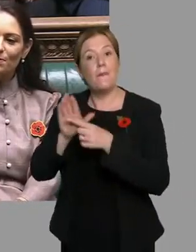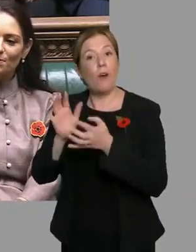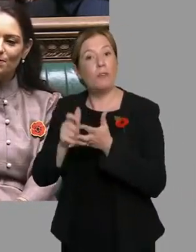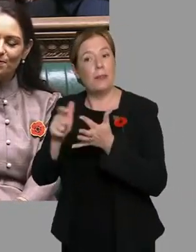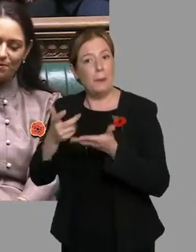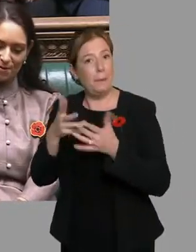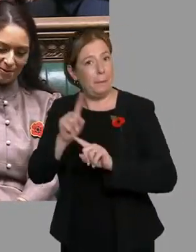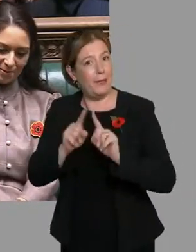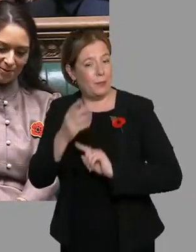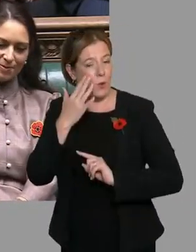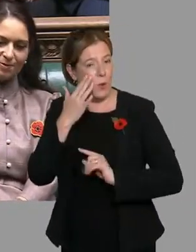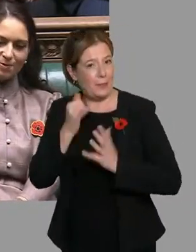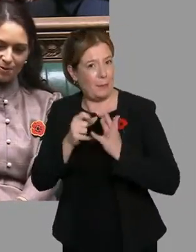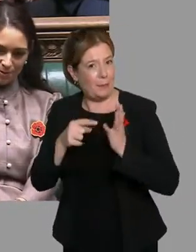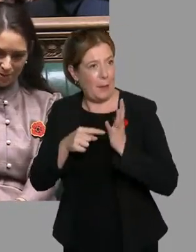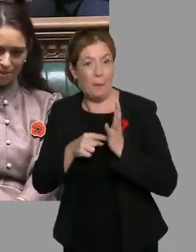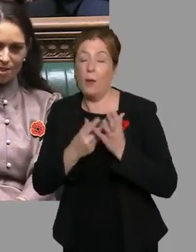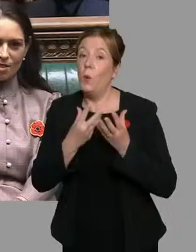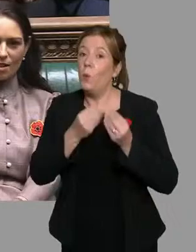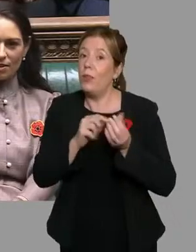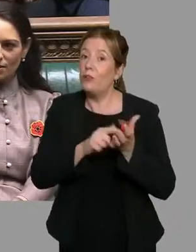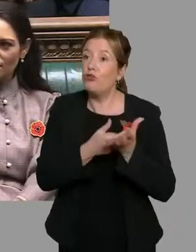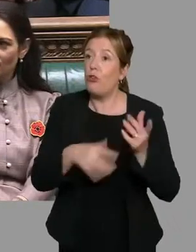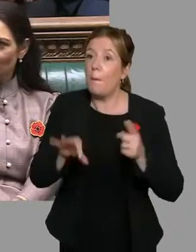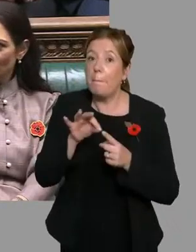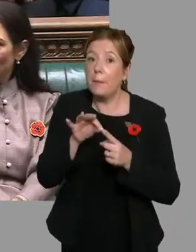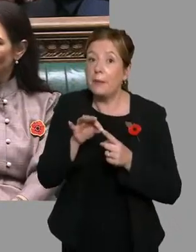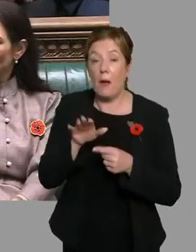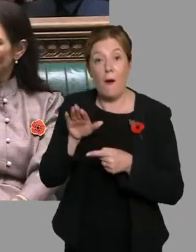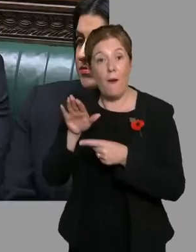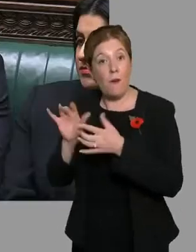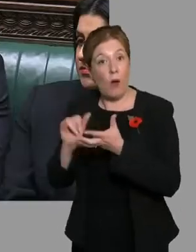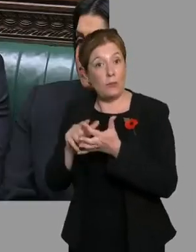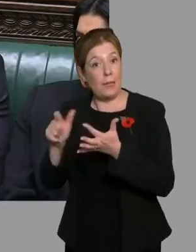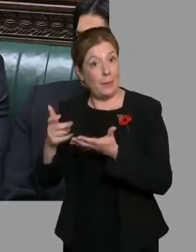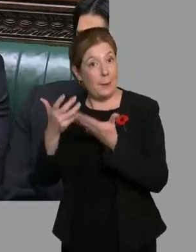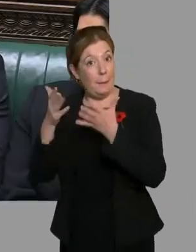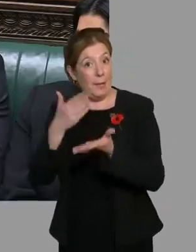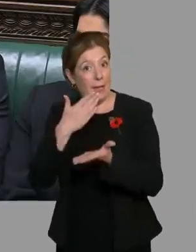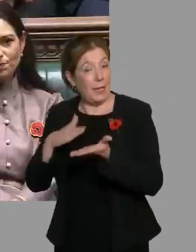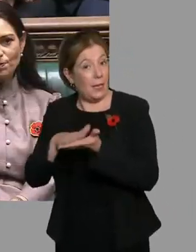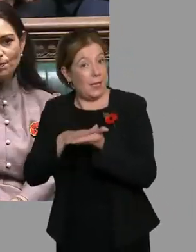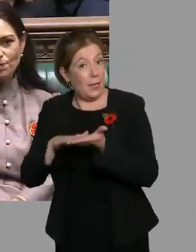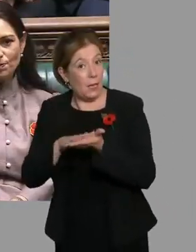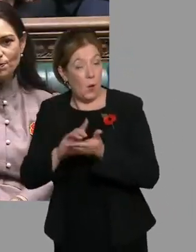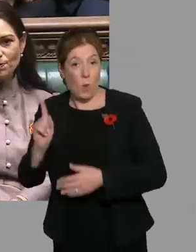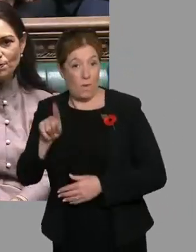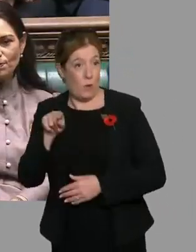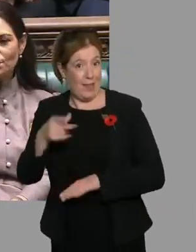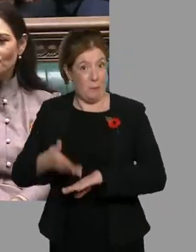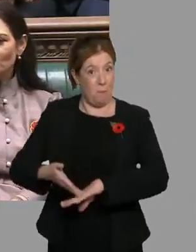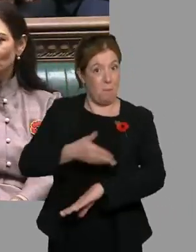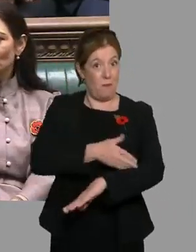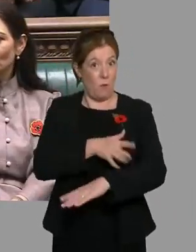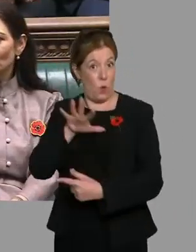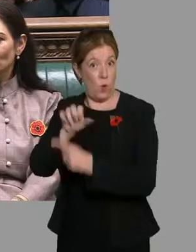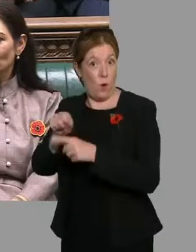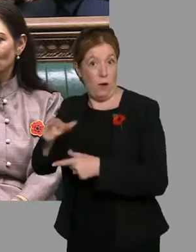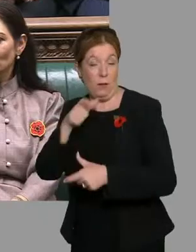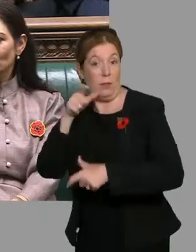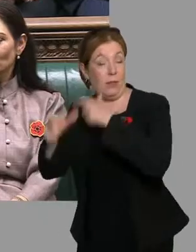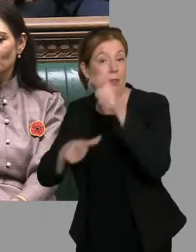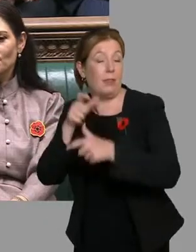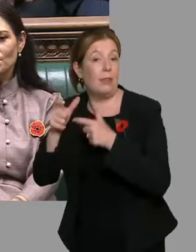that opportunity to apologise for making derogatory and scatological references, including, and I quote, Trump is not only